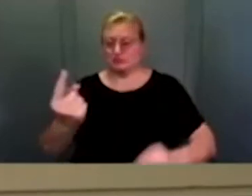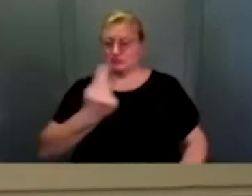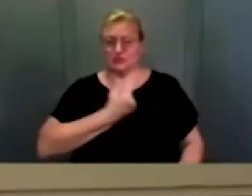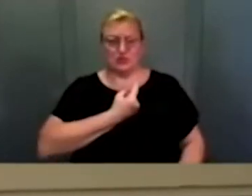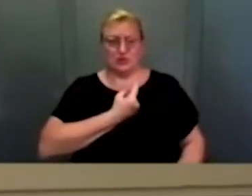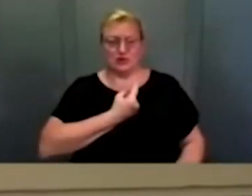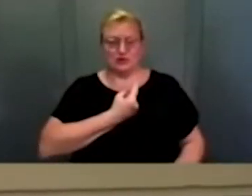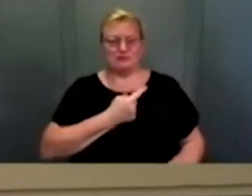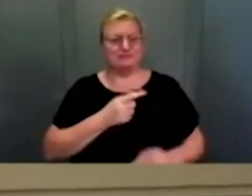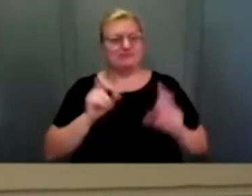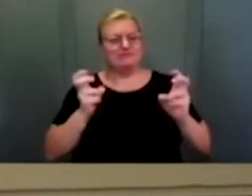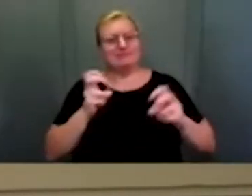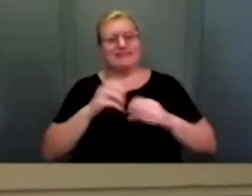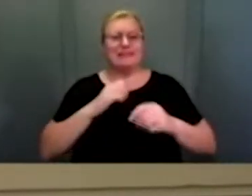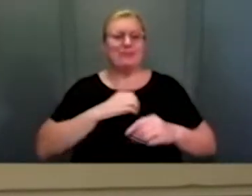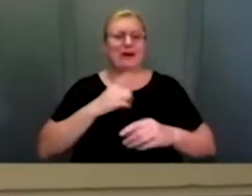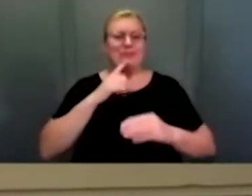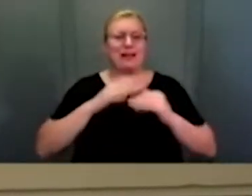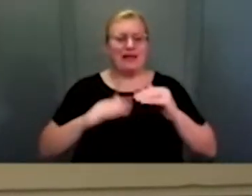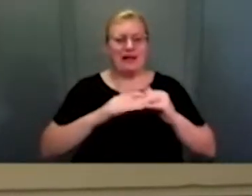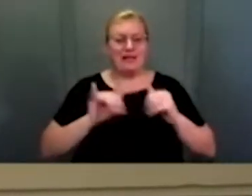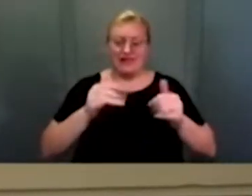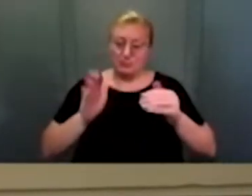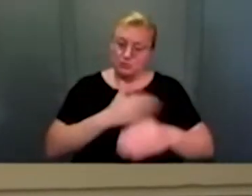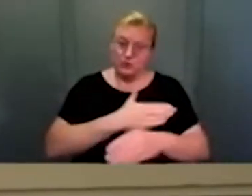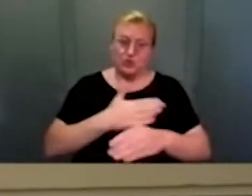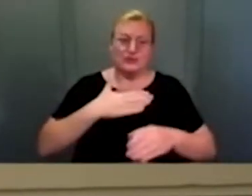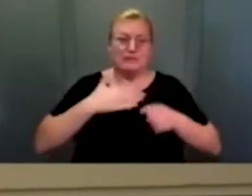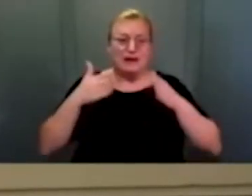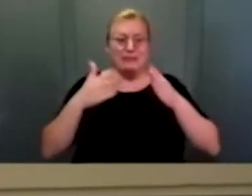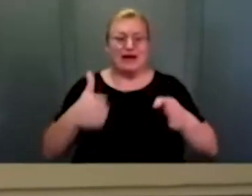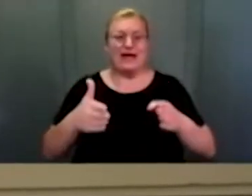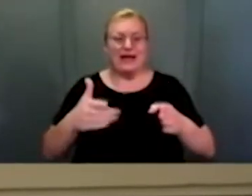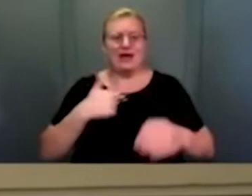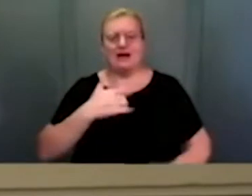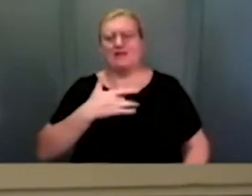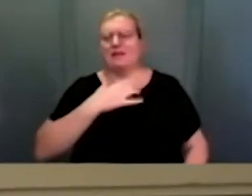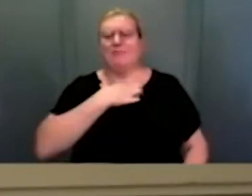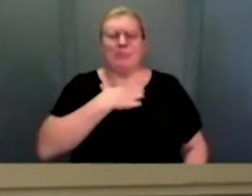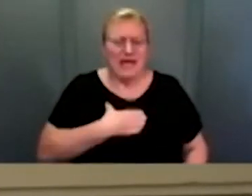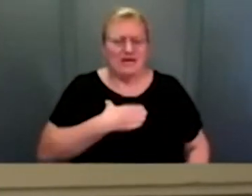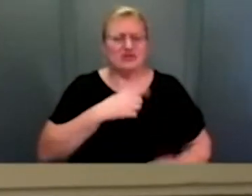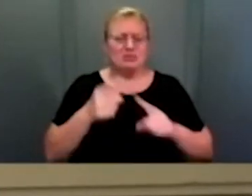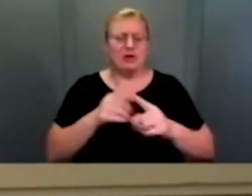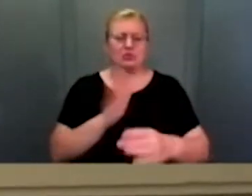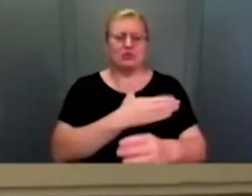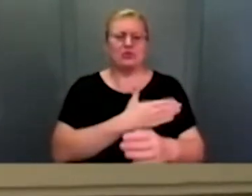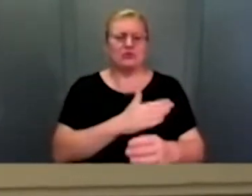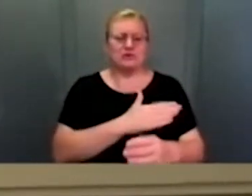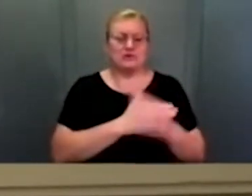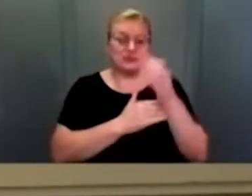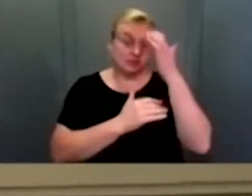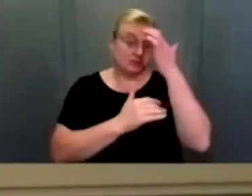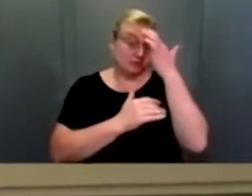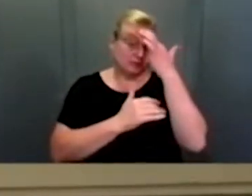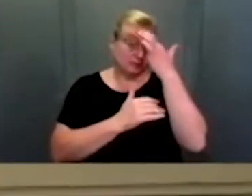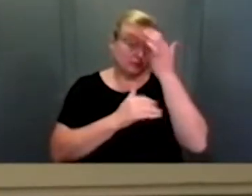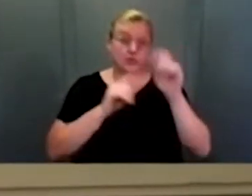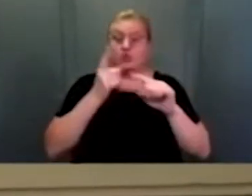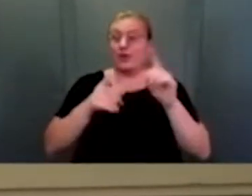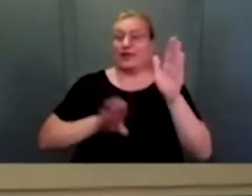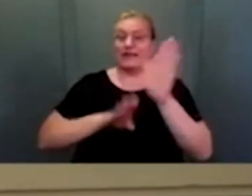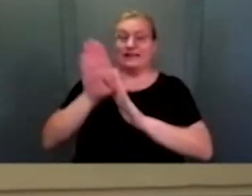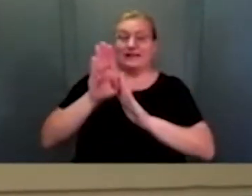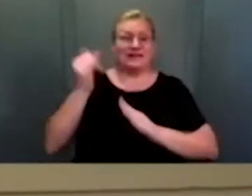of his musical inspirations, and he referred to them as his dancehall and reggae heroes. You can't excel at anything